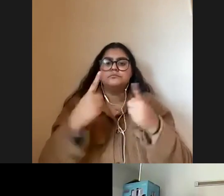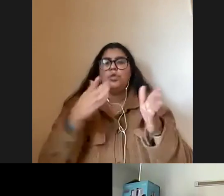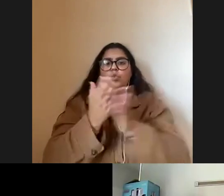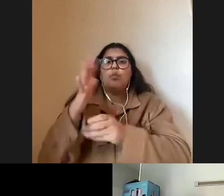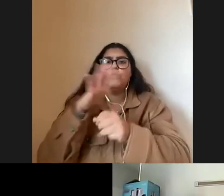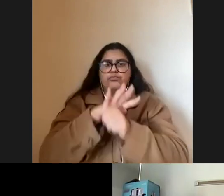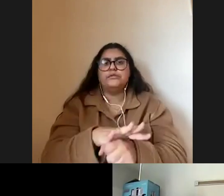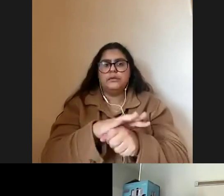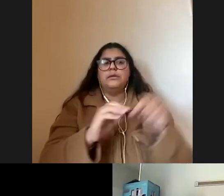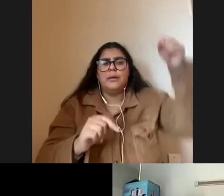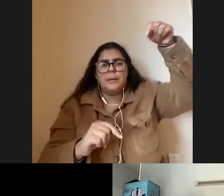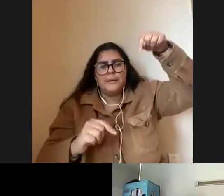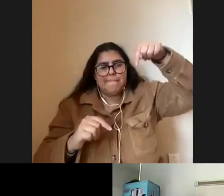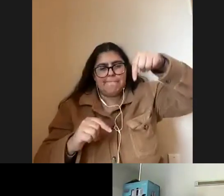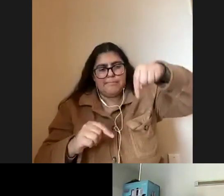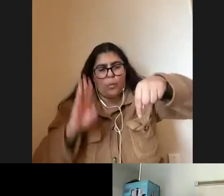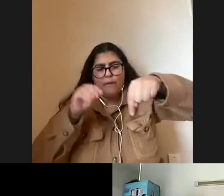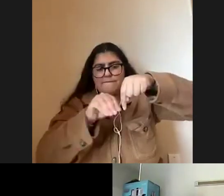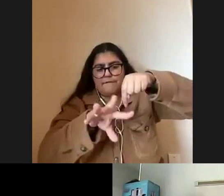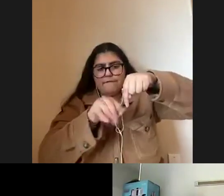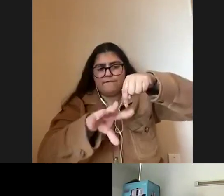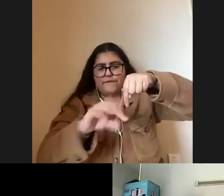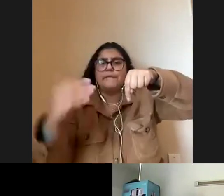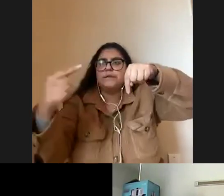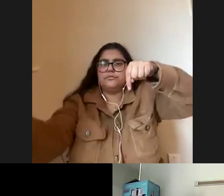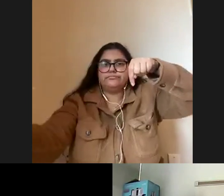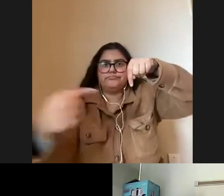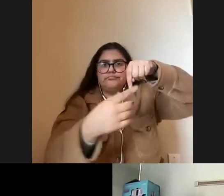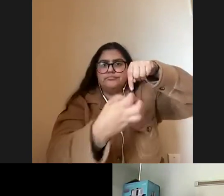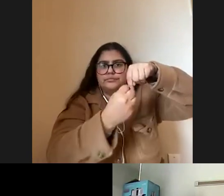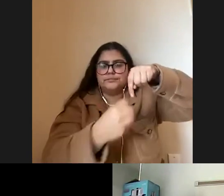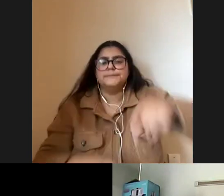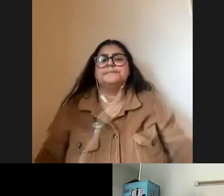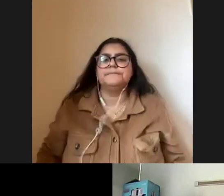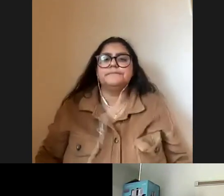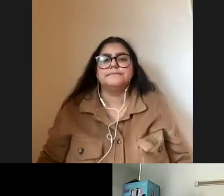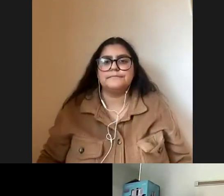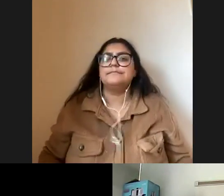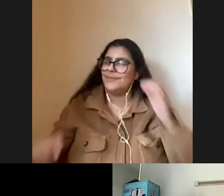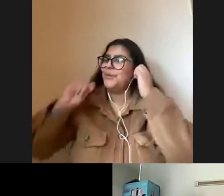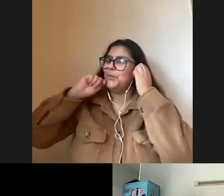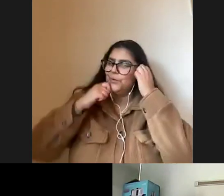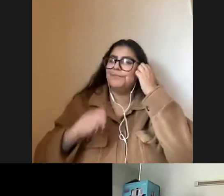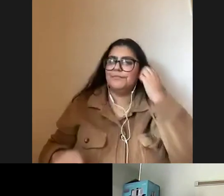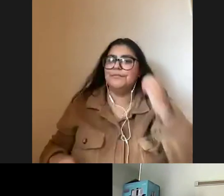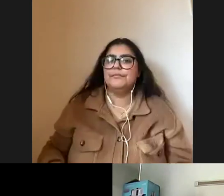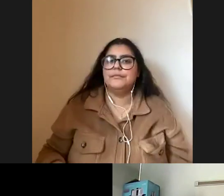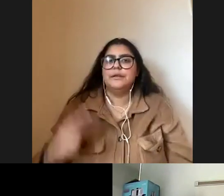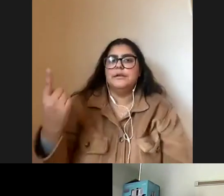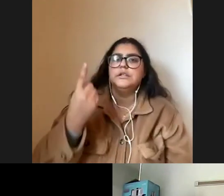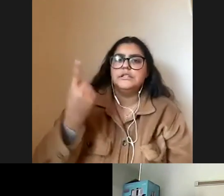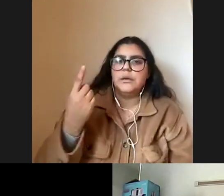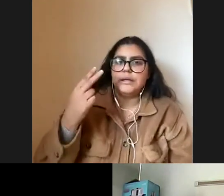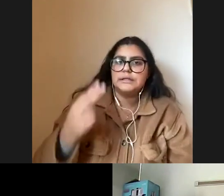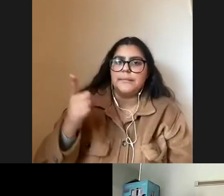start flashing to bring fish in. That's so cool. Yeah. Um, uh, a person whose name I don't know,